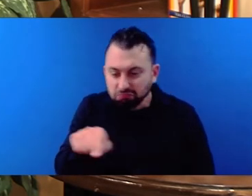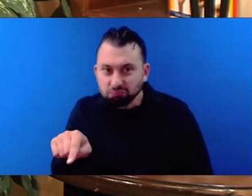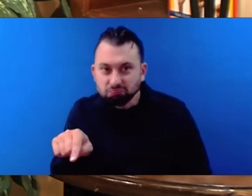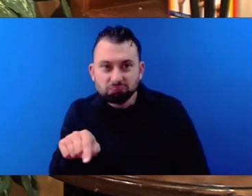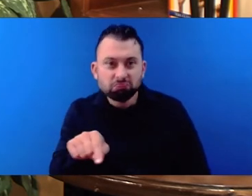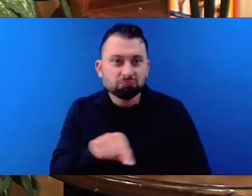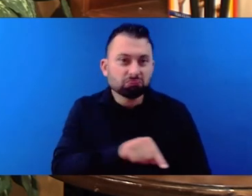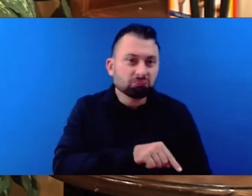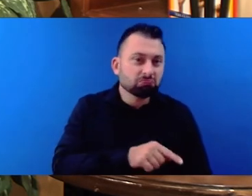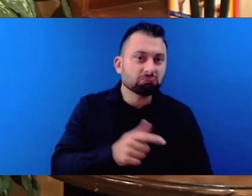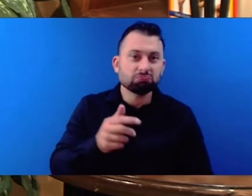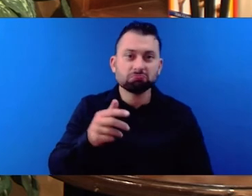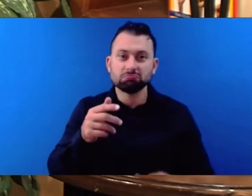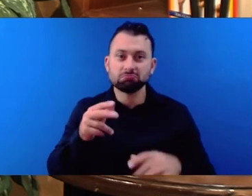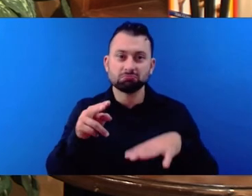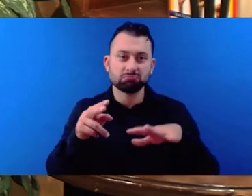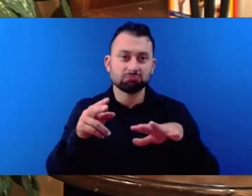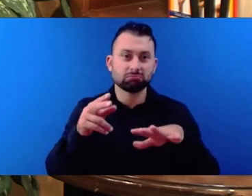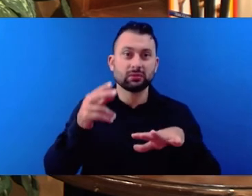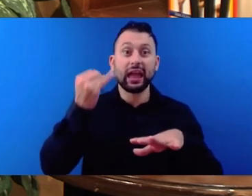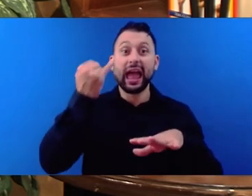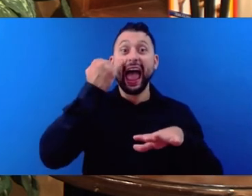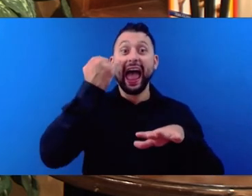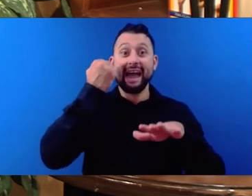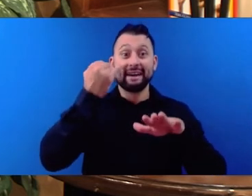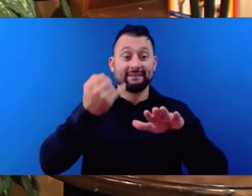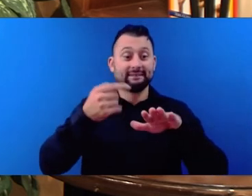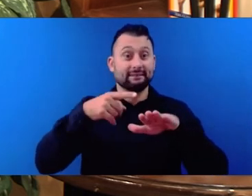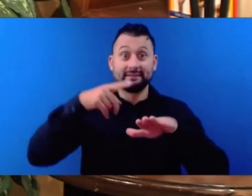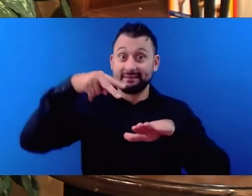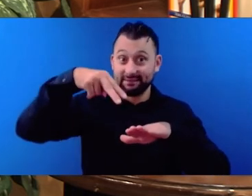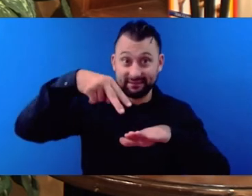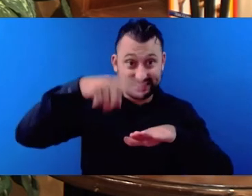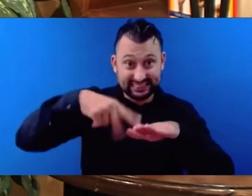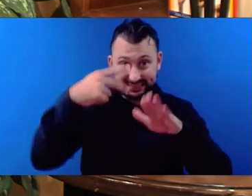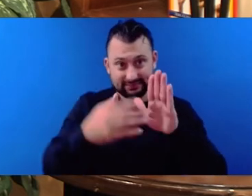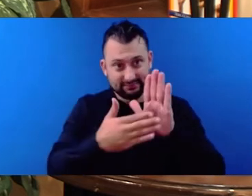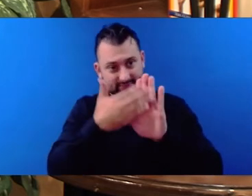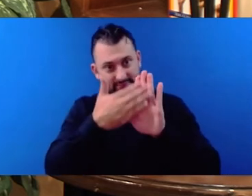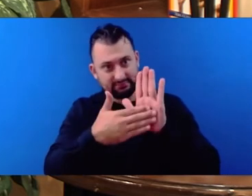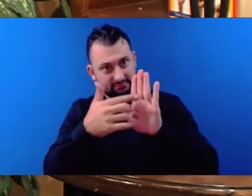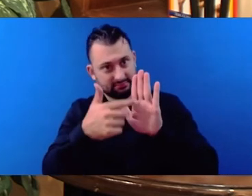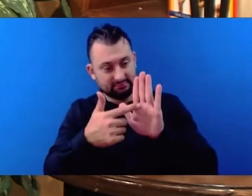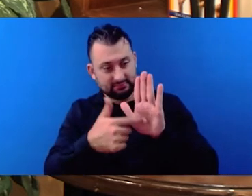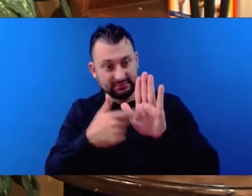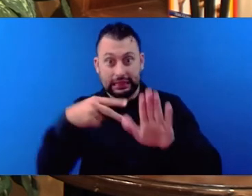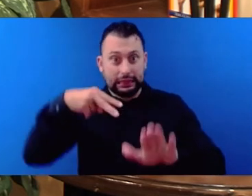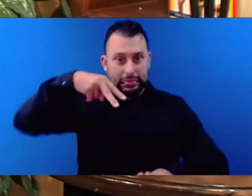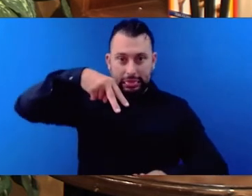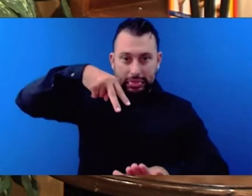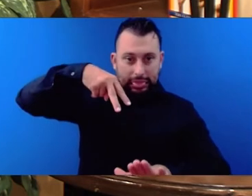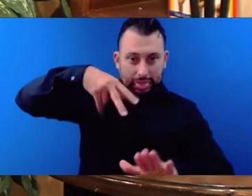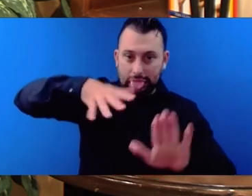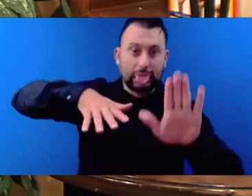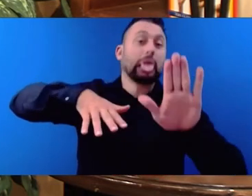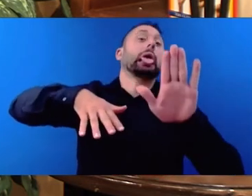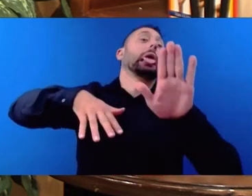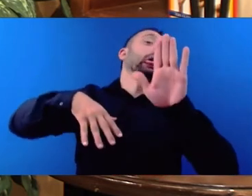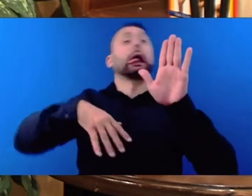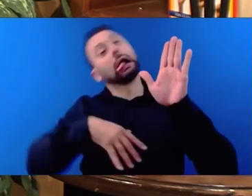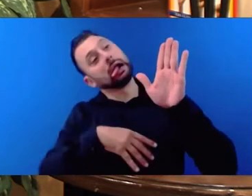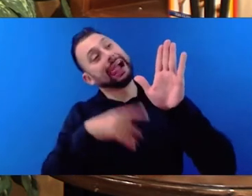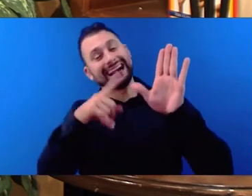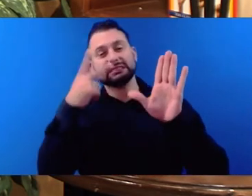not able to see the bottoms of their feet, making sure they ask somebody to help them take a look at those to make sure there's not